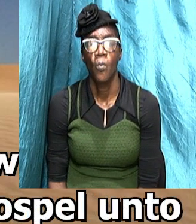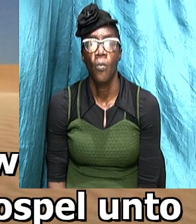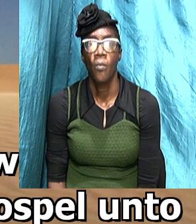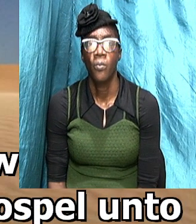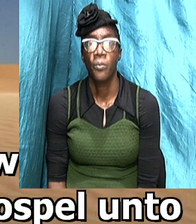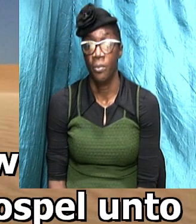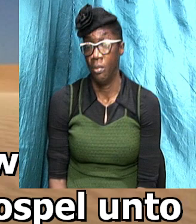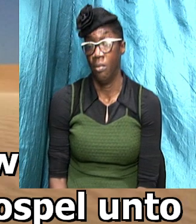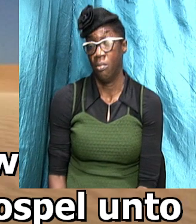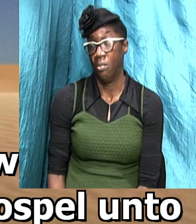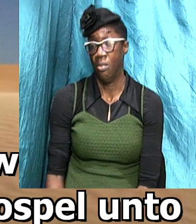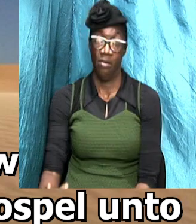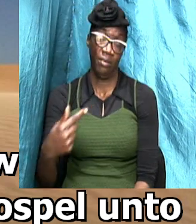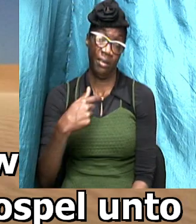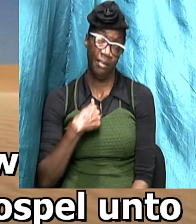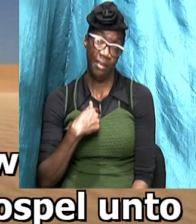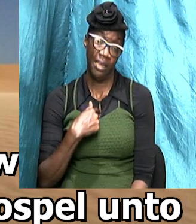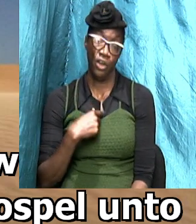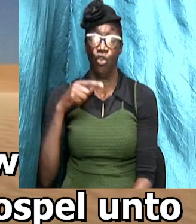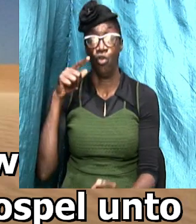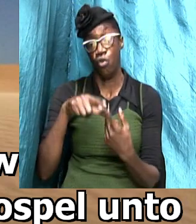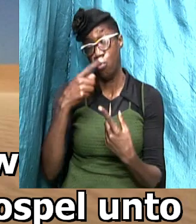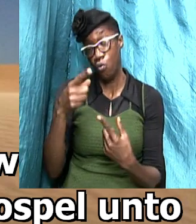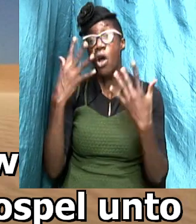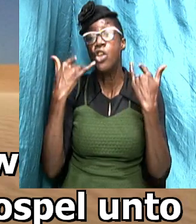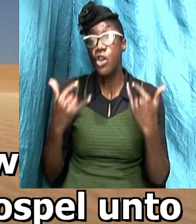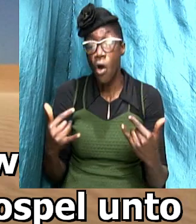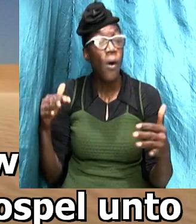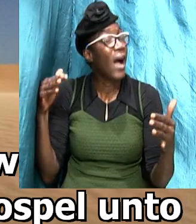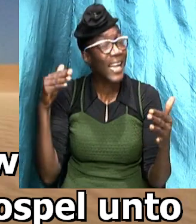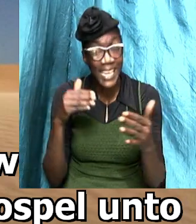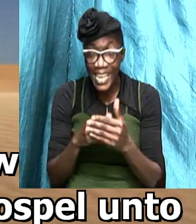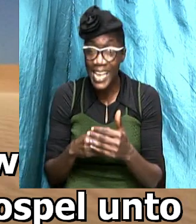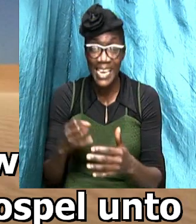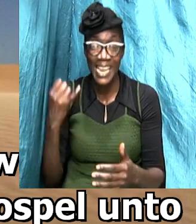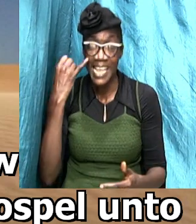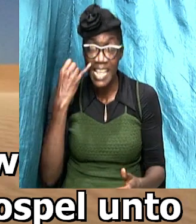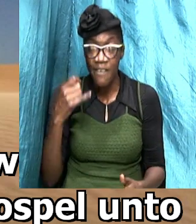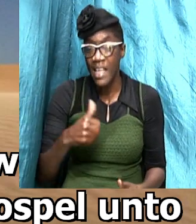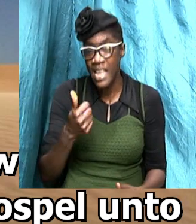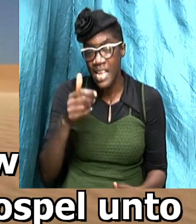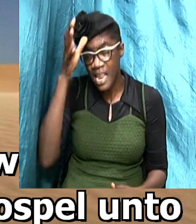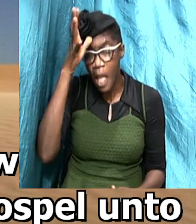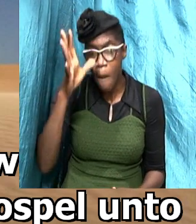as we said unto you so I know again if any man